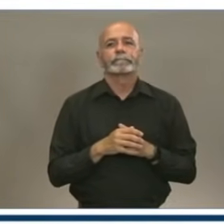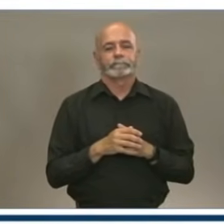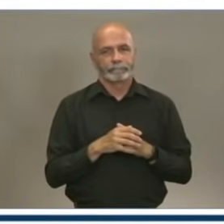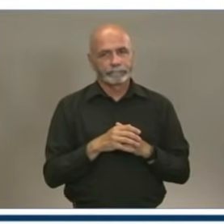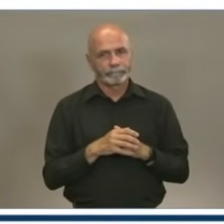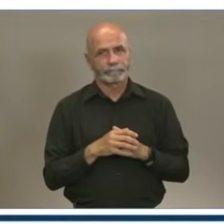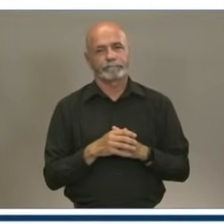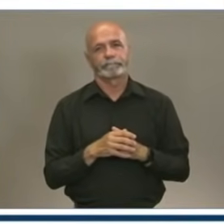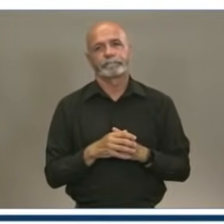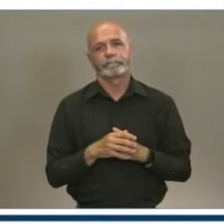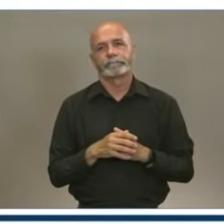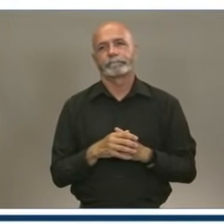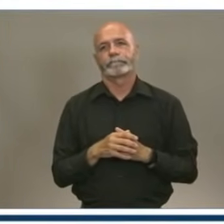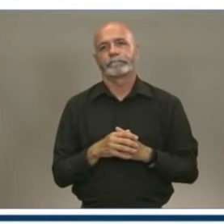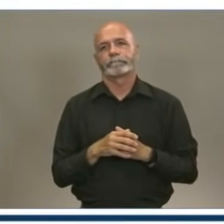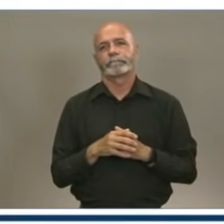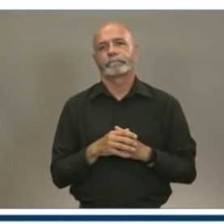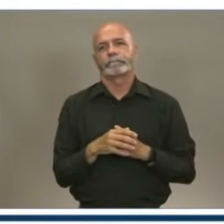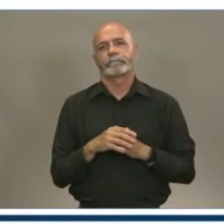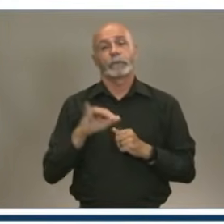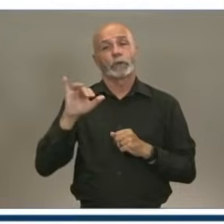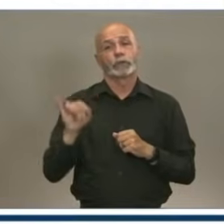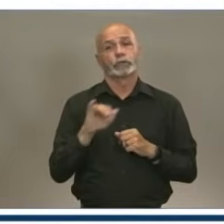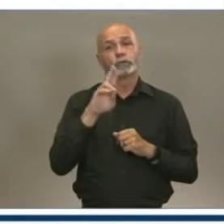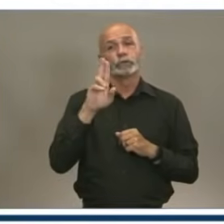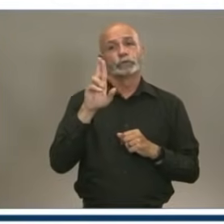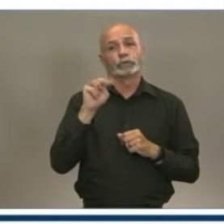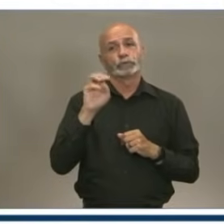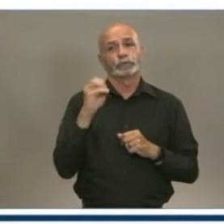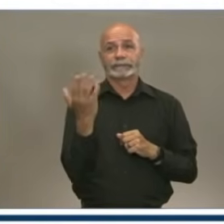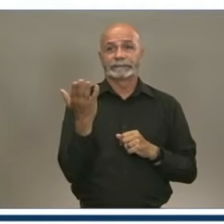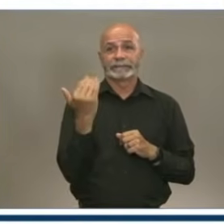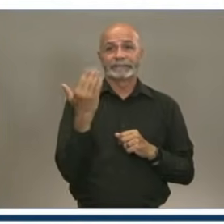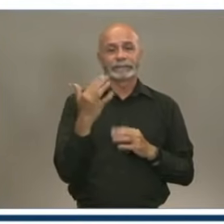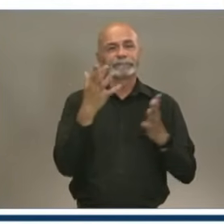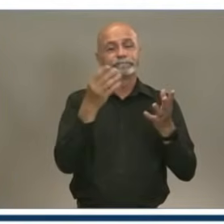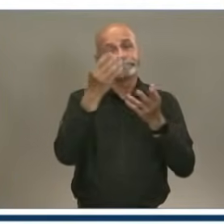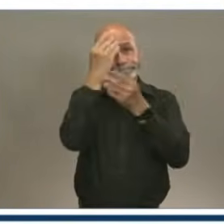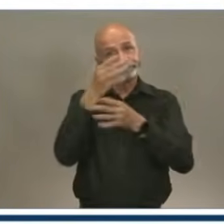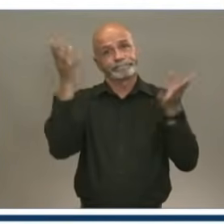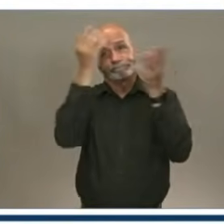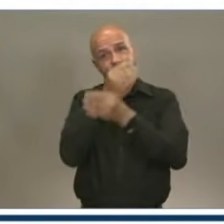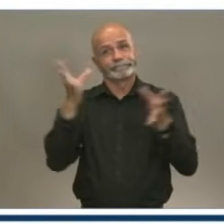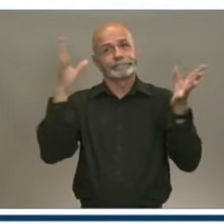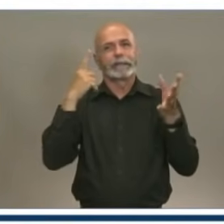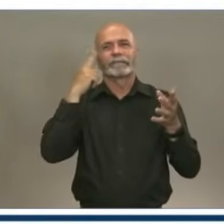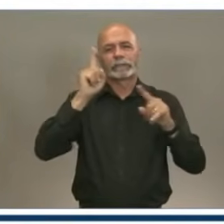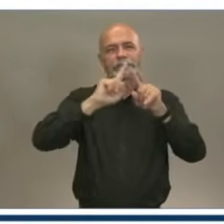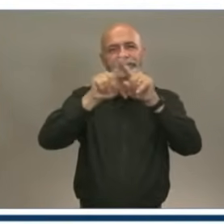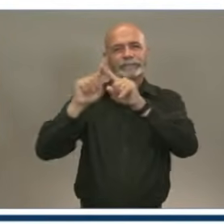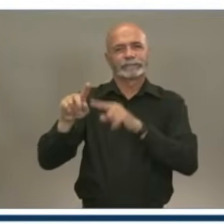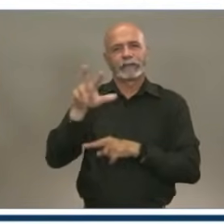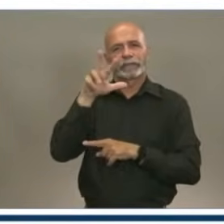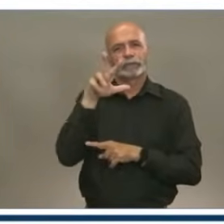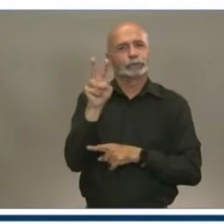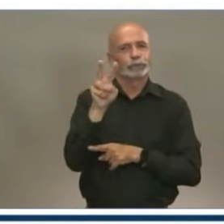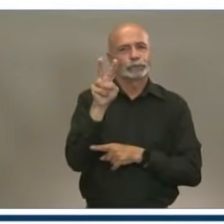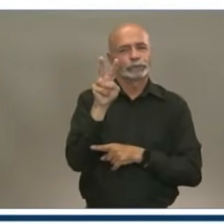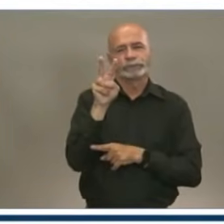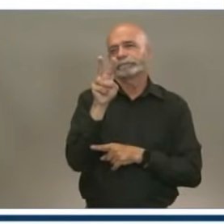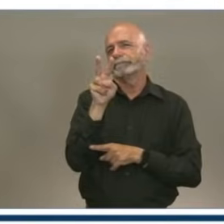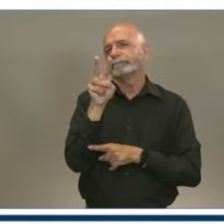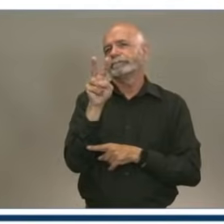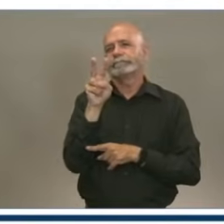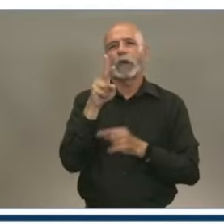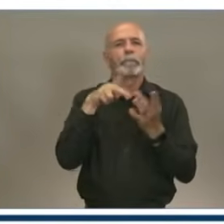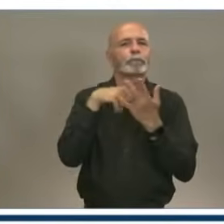June 15, your government has made 32 announcements for the funding of various projects around the province. That is one announcement